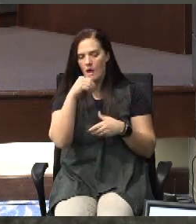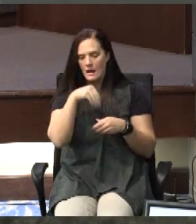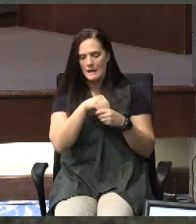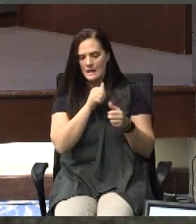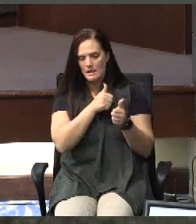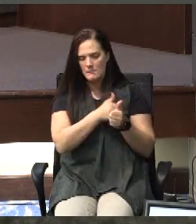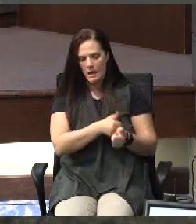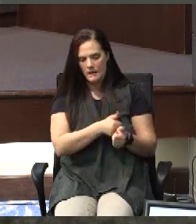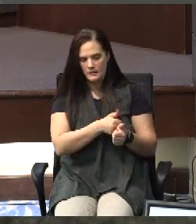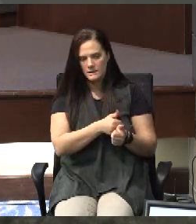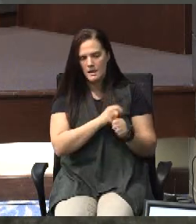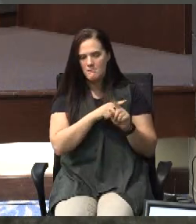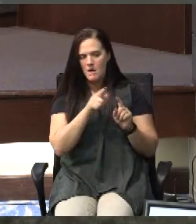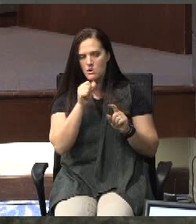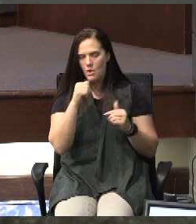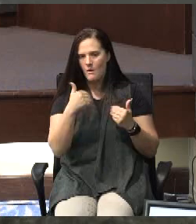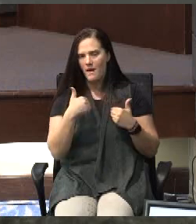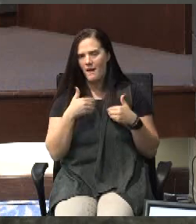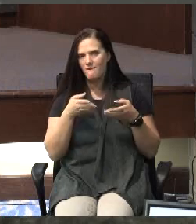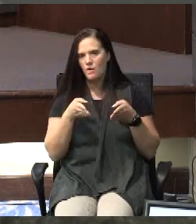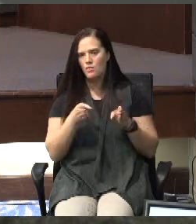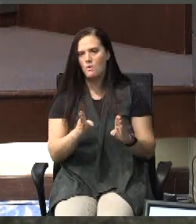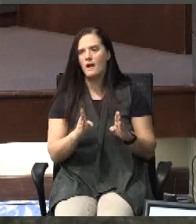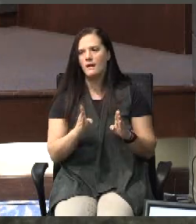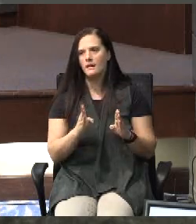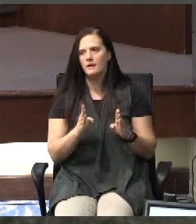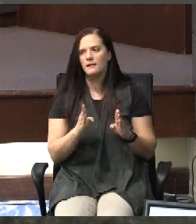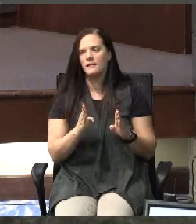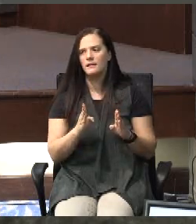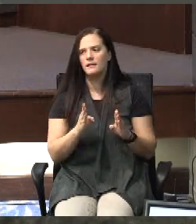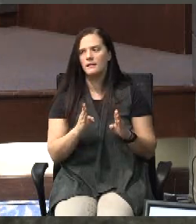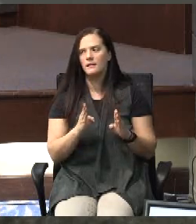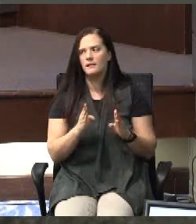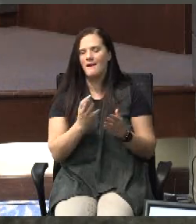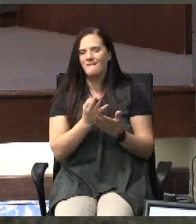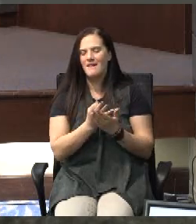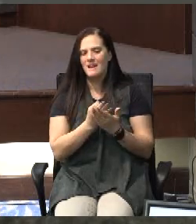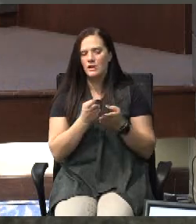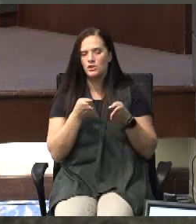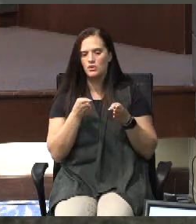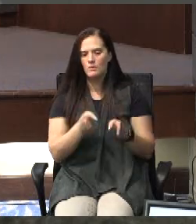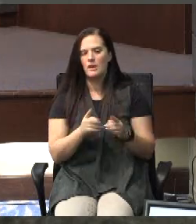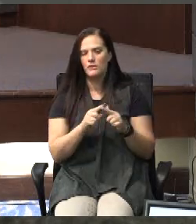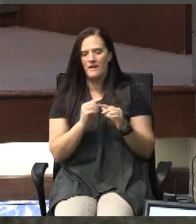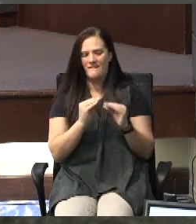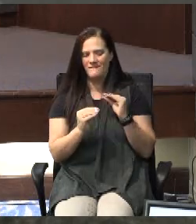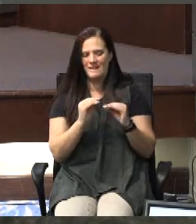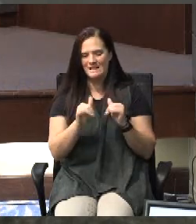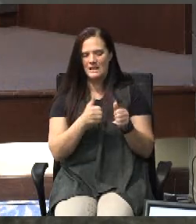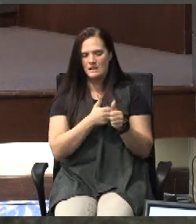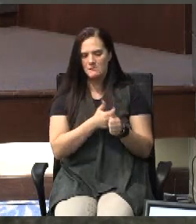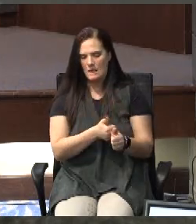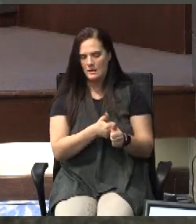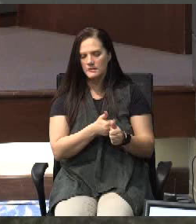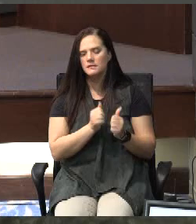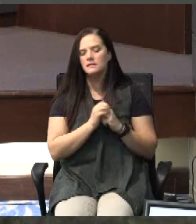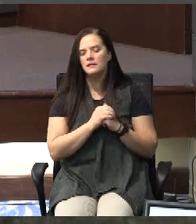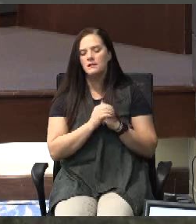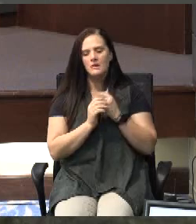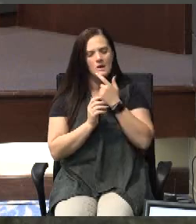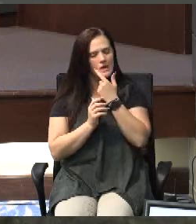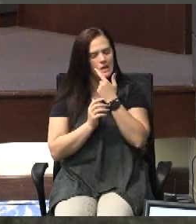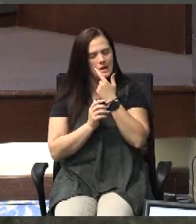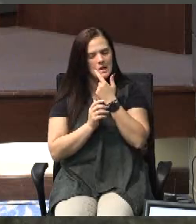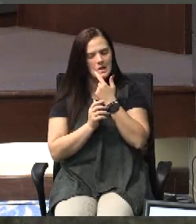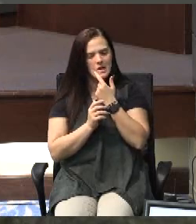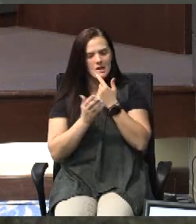compliance, but don't have the way to, or financial way to fix the compliance. And there might